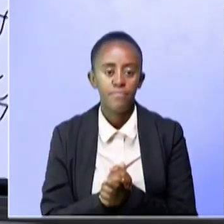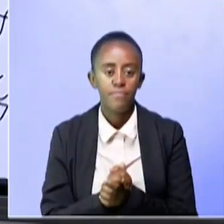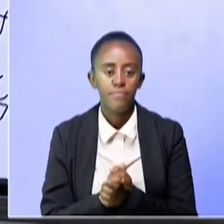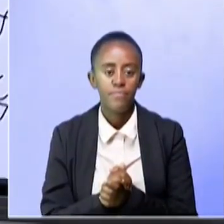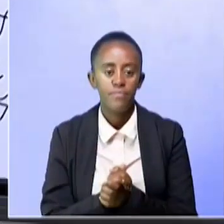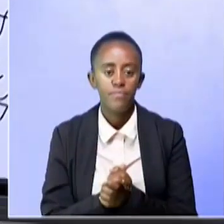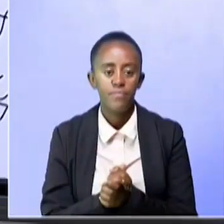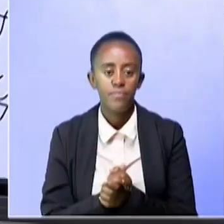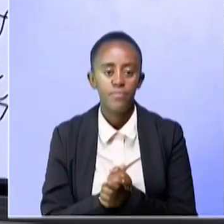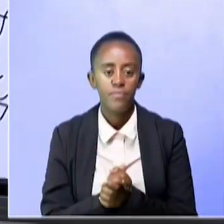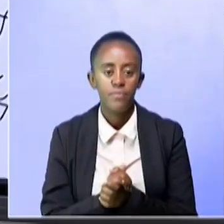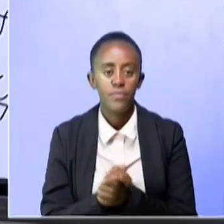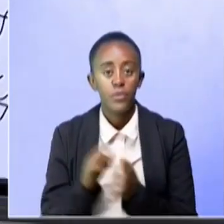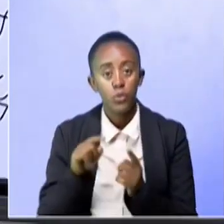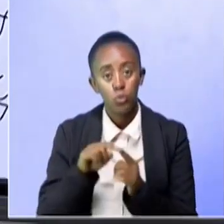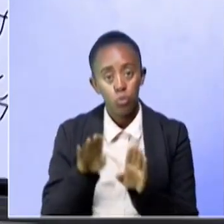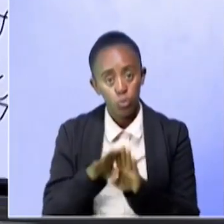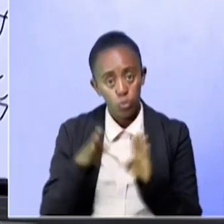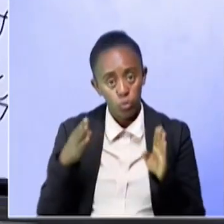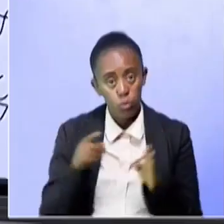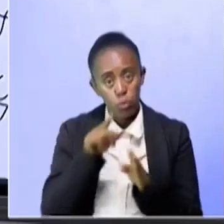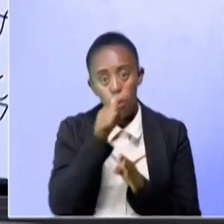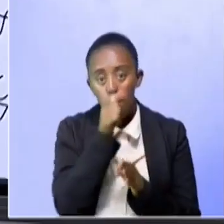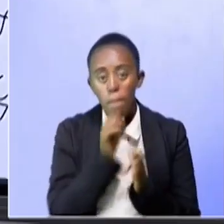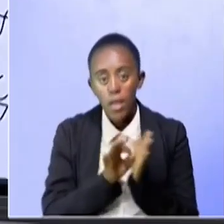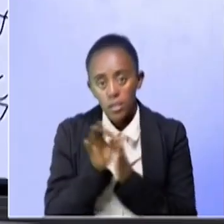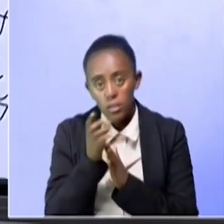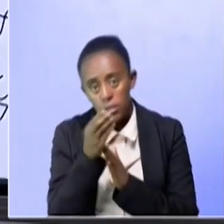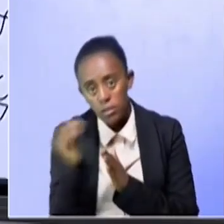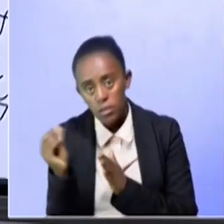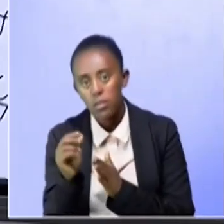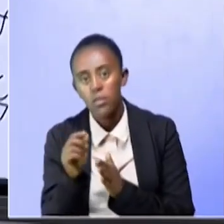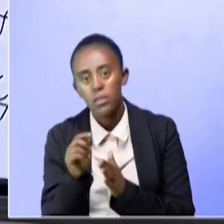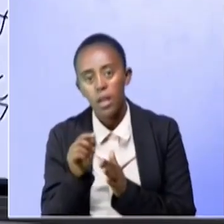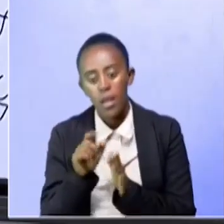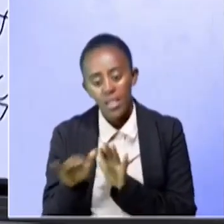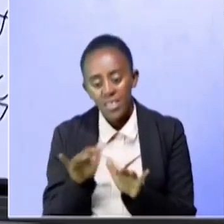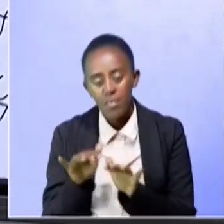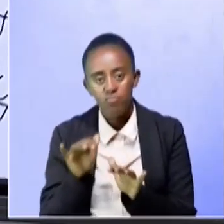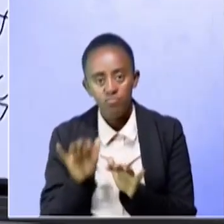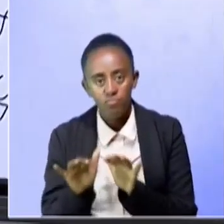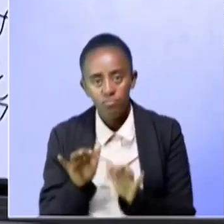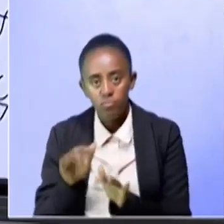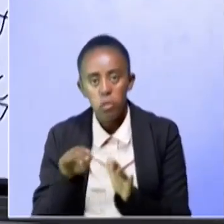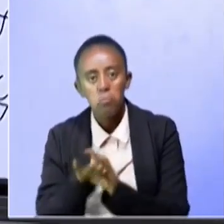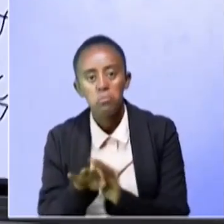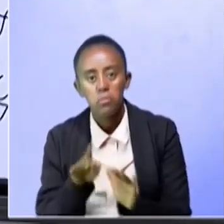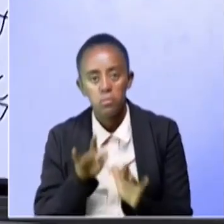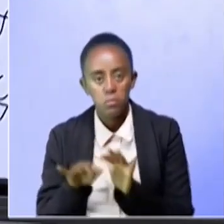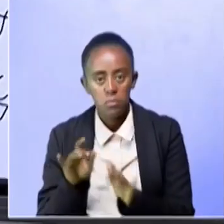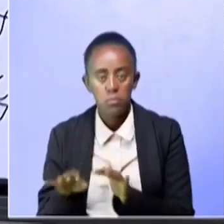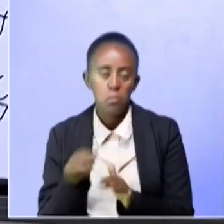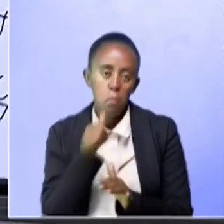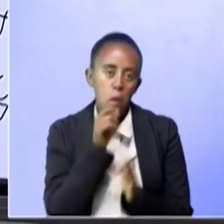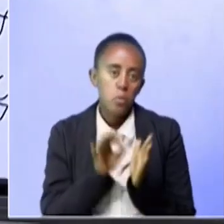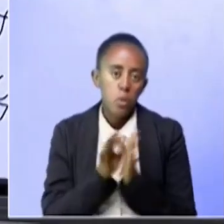To log in, you use your password or username and key in. Password and username,